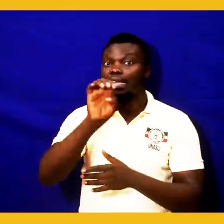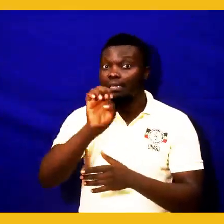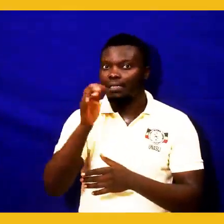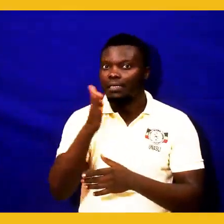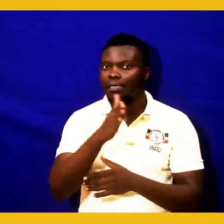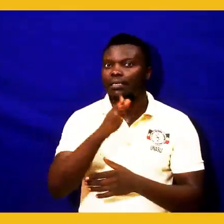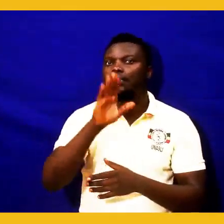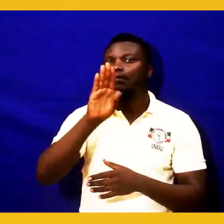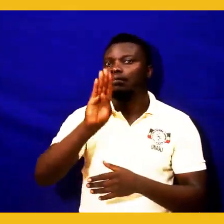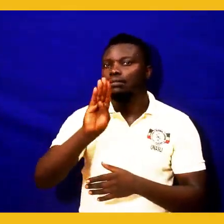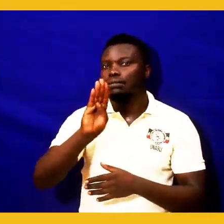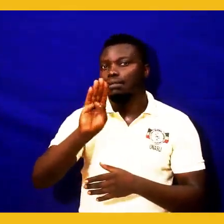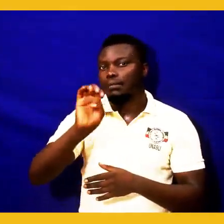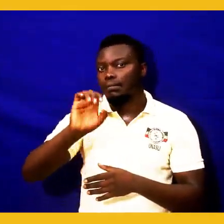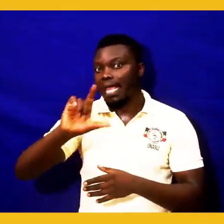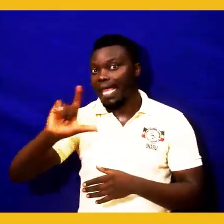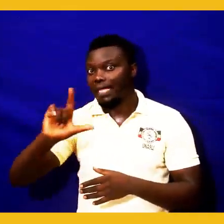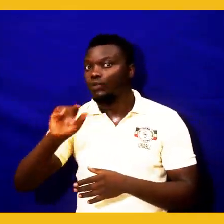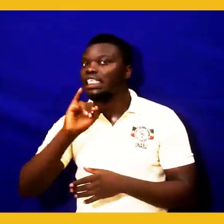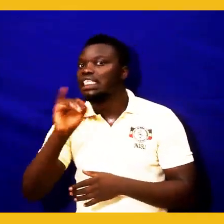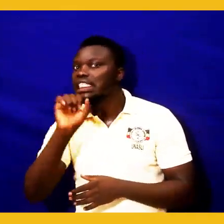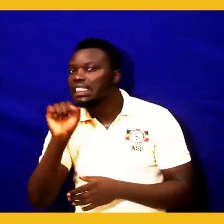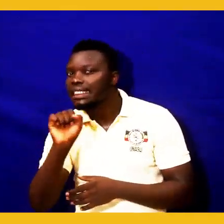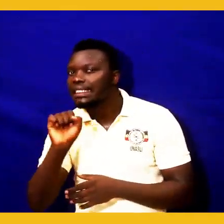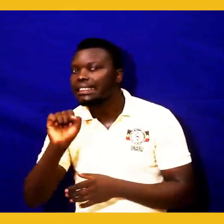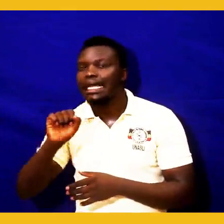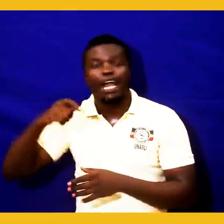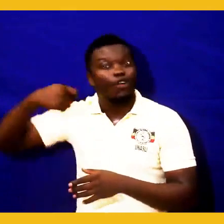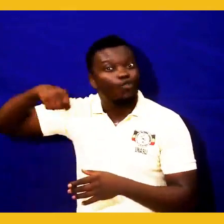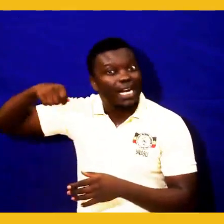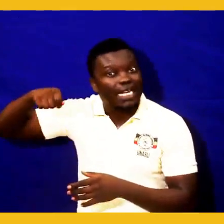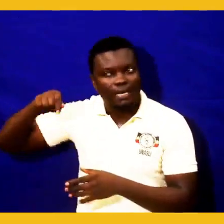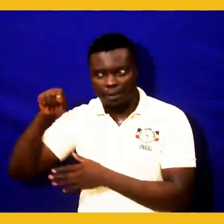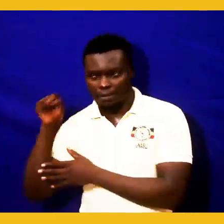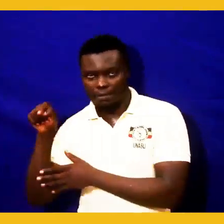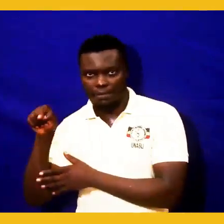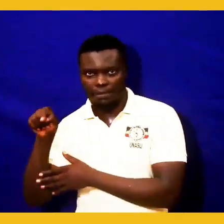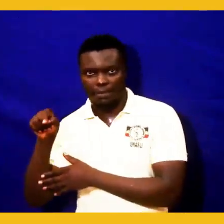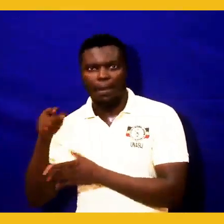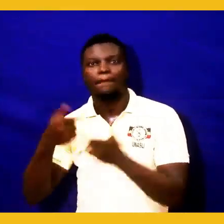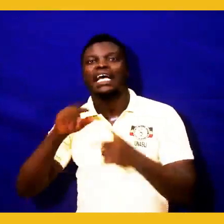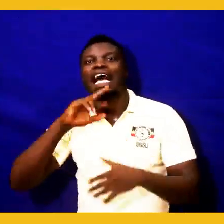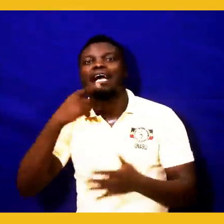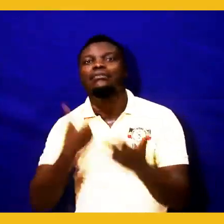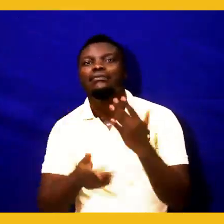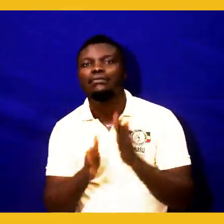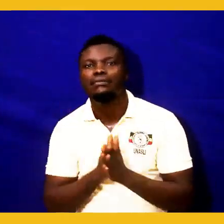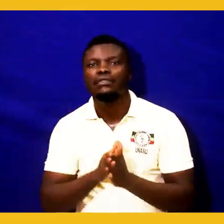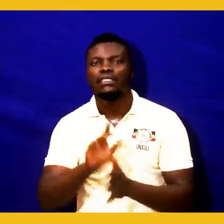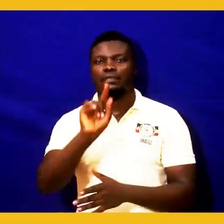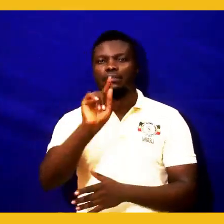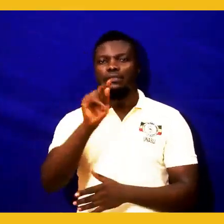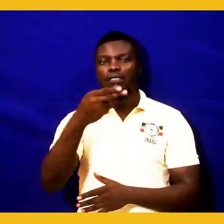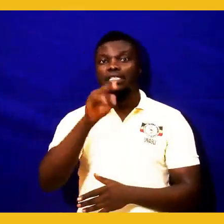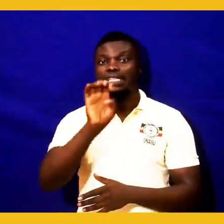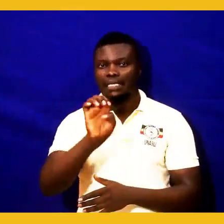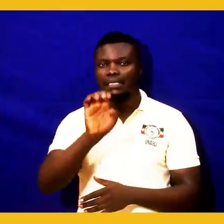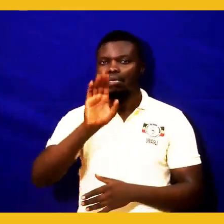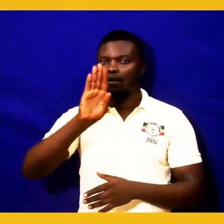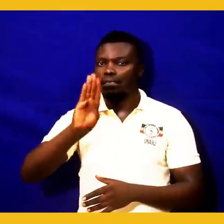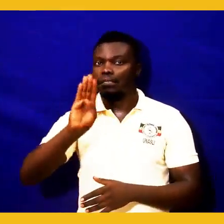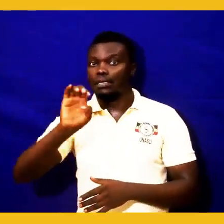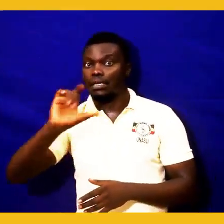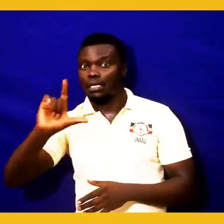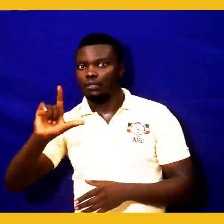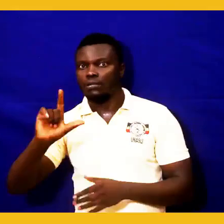The answer is the bell has just rung.